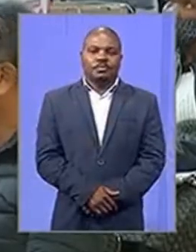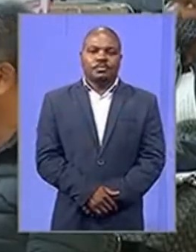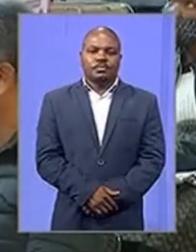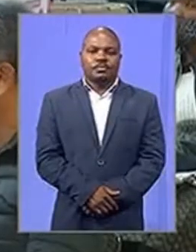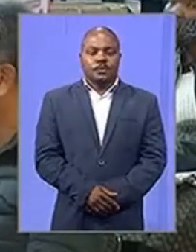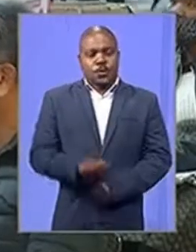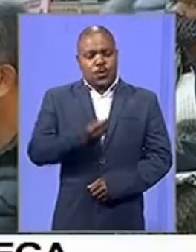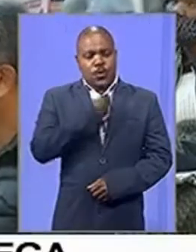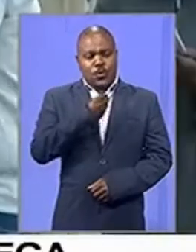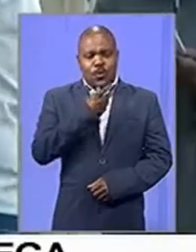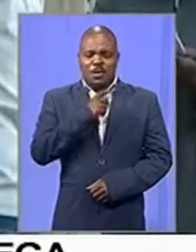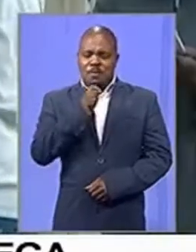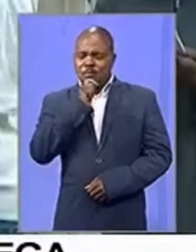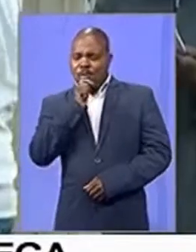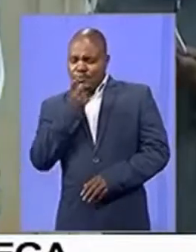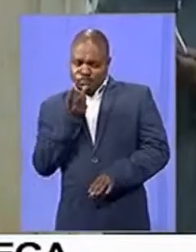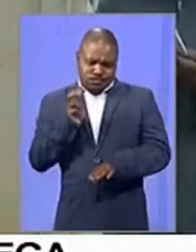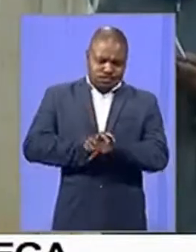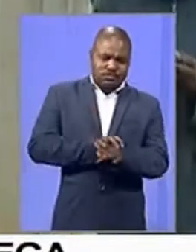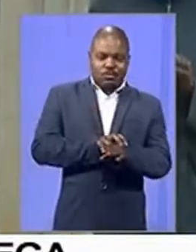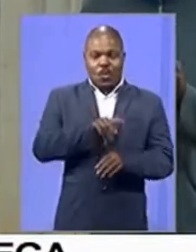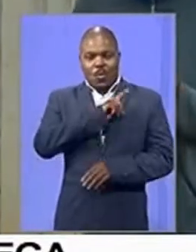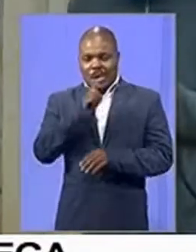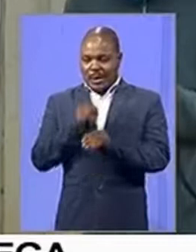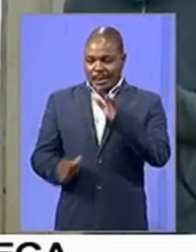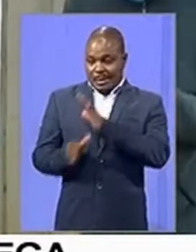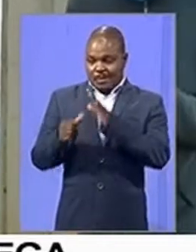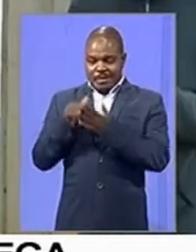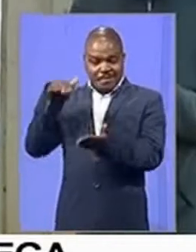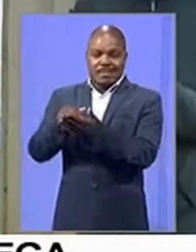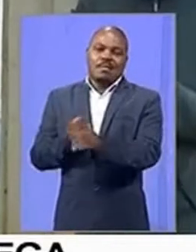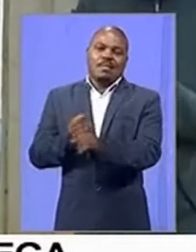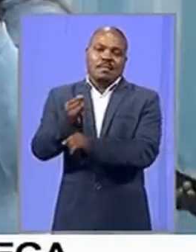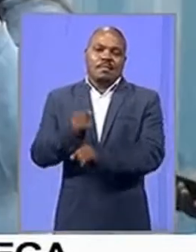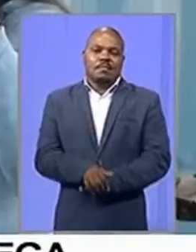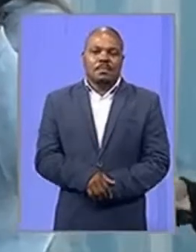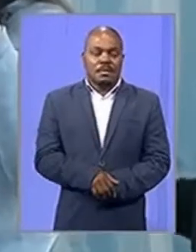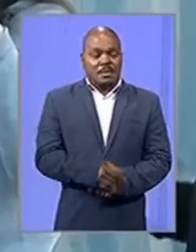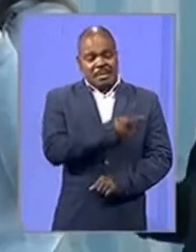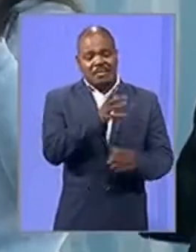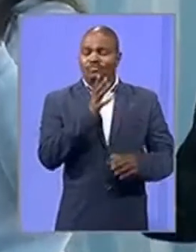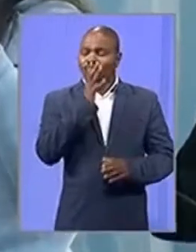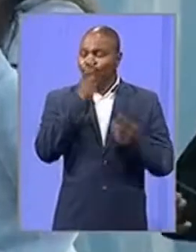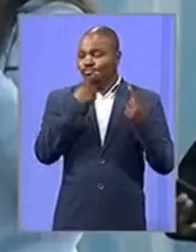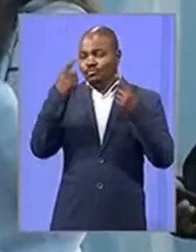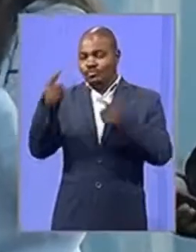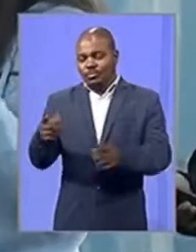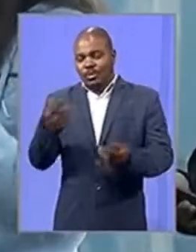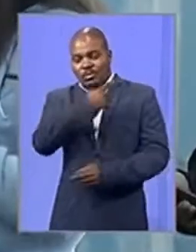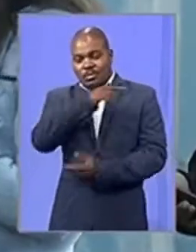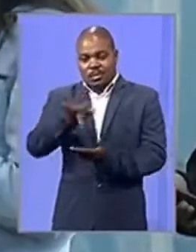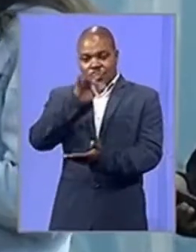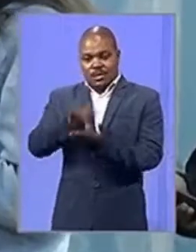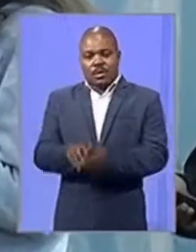Batjha ba tswile ka matjeke ba re sediba ke sa motla pele. Ba tlile ka bongata station sa enta